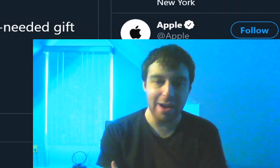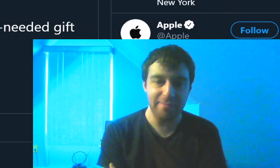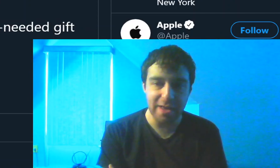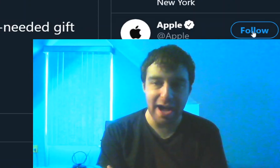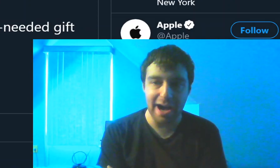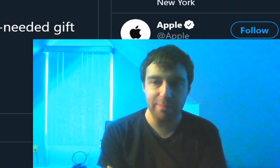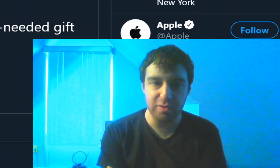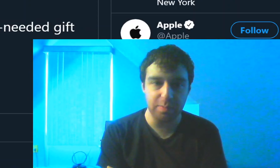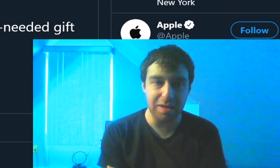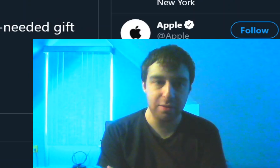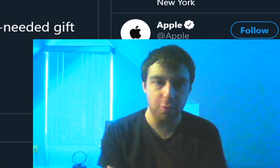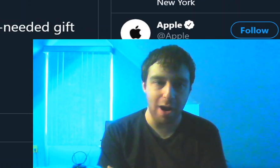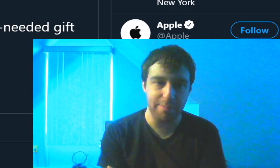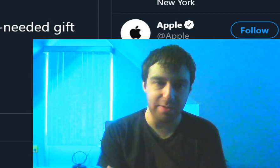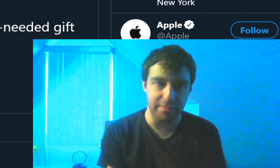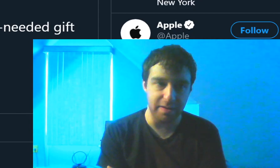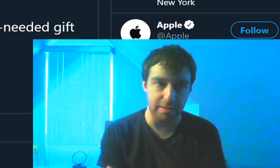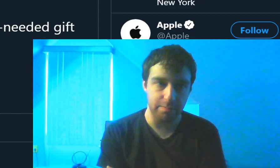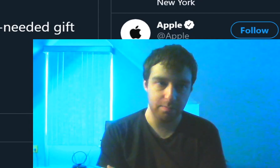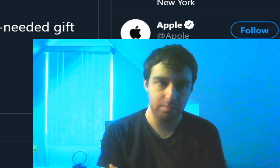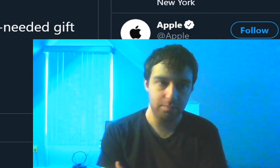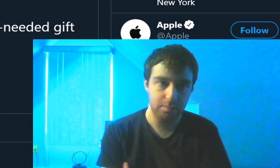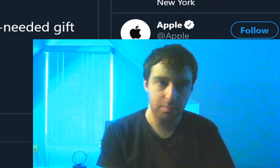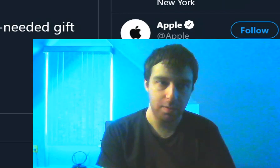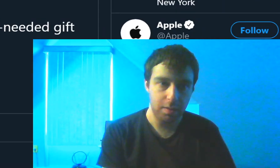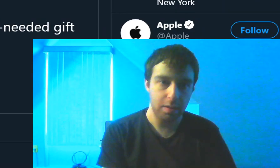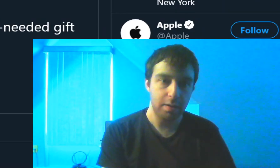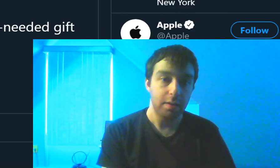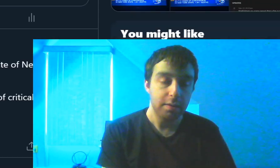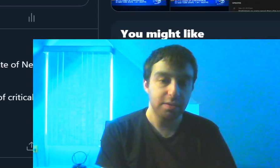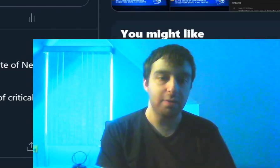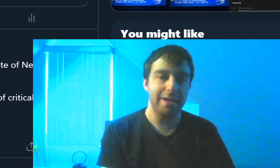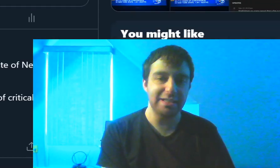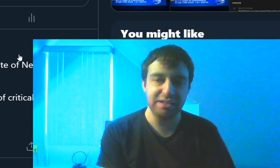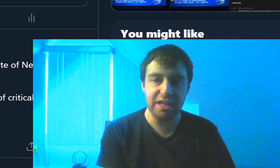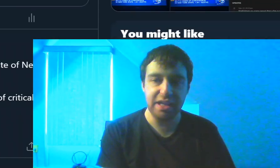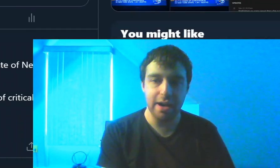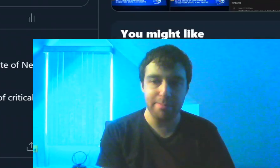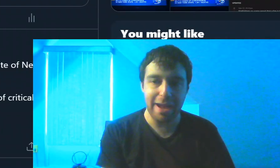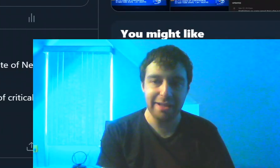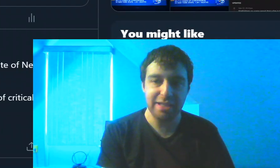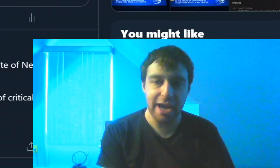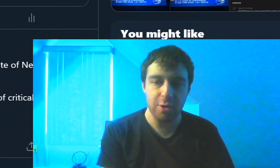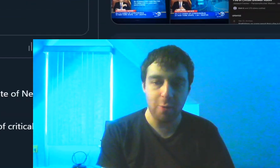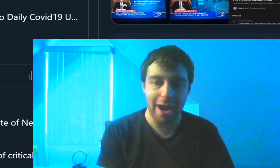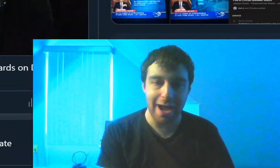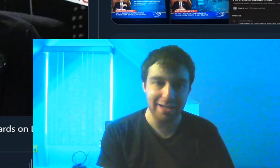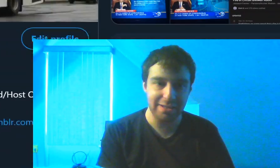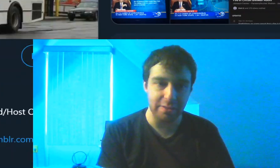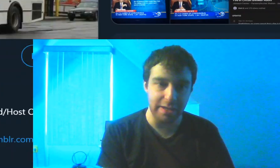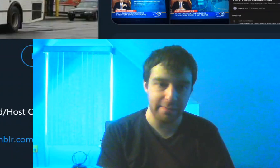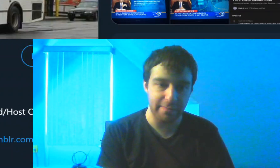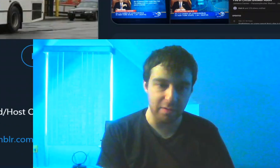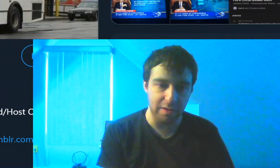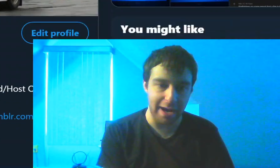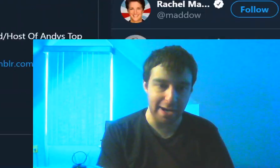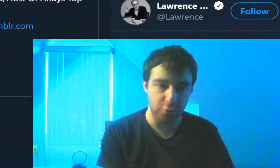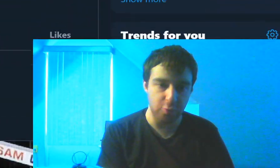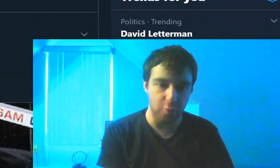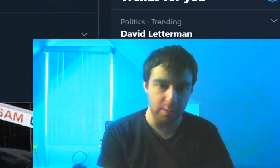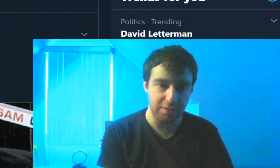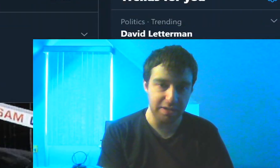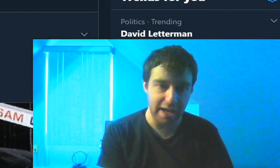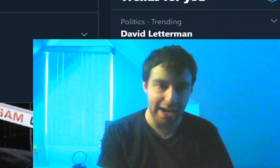I am grateful that Apple is being cooperative here. So I guess the main takeaway I'll give for